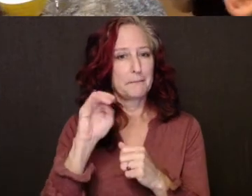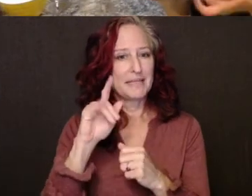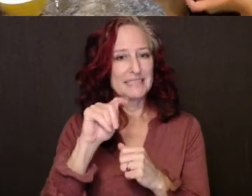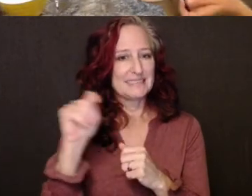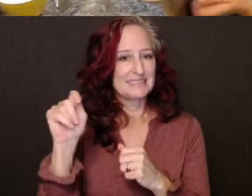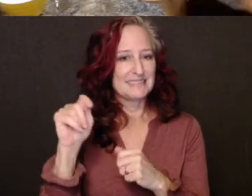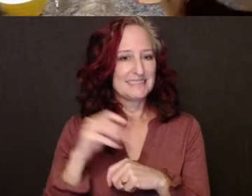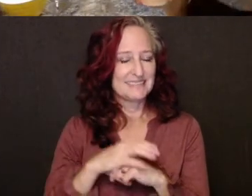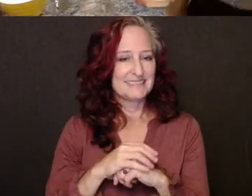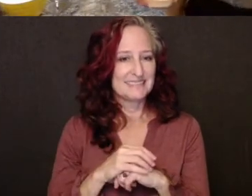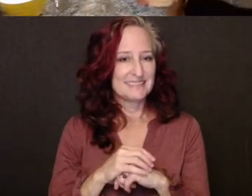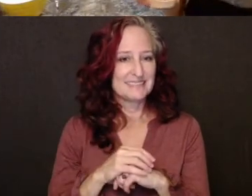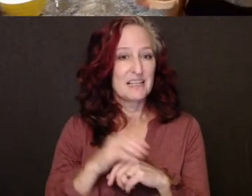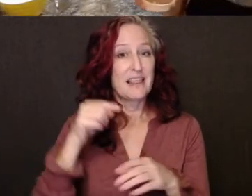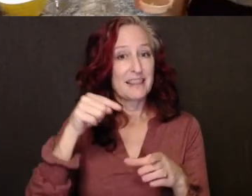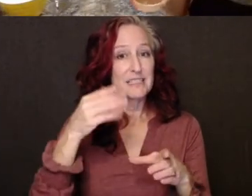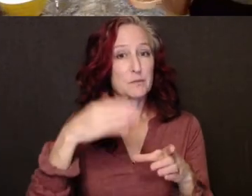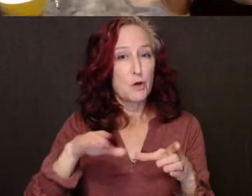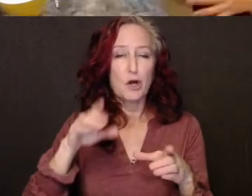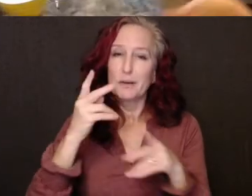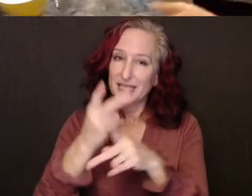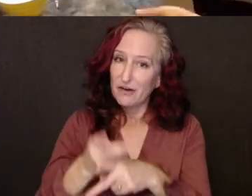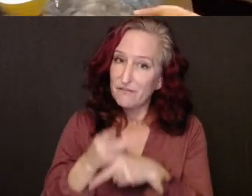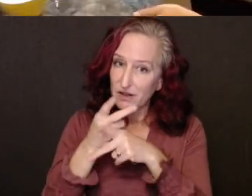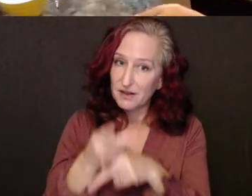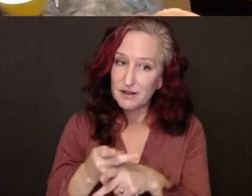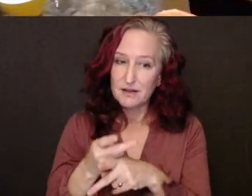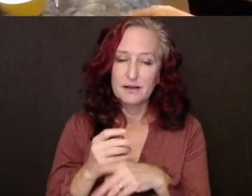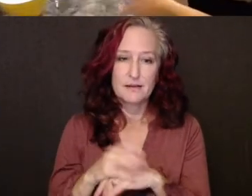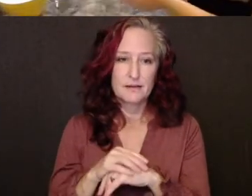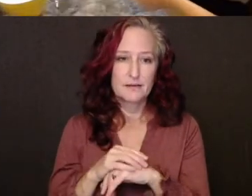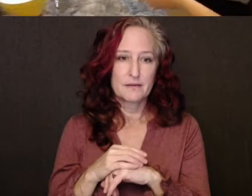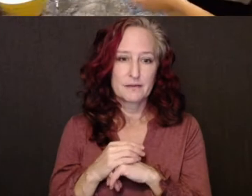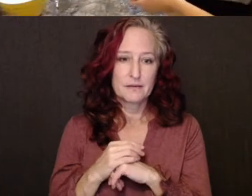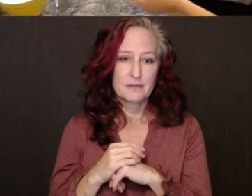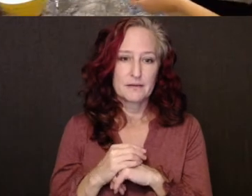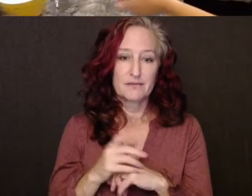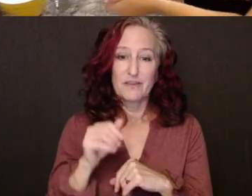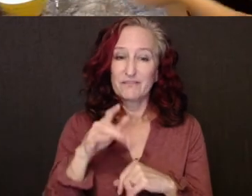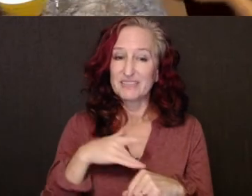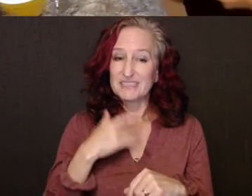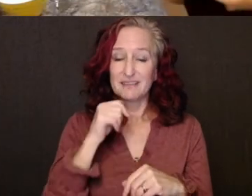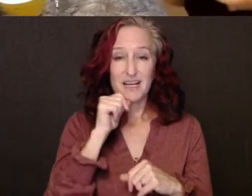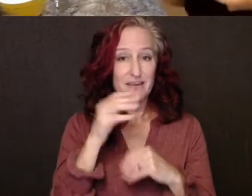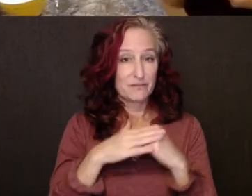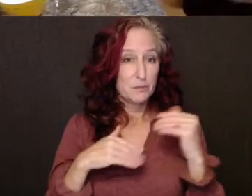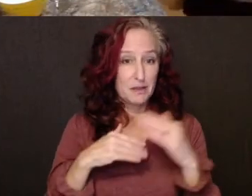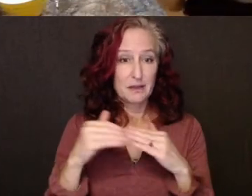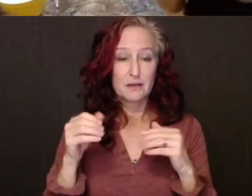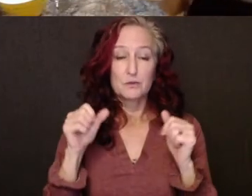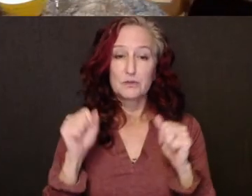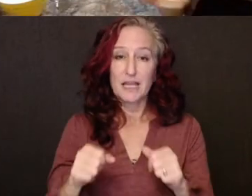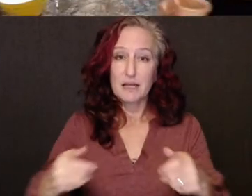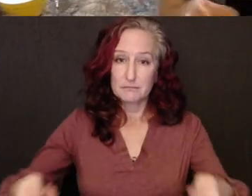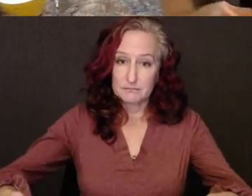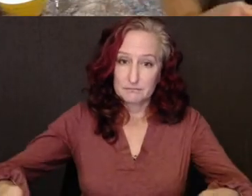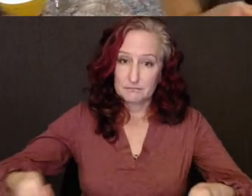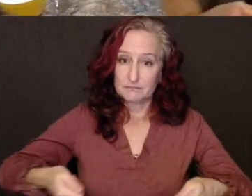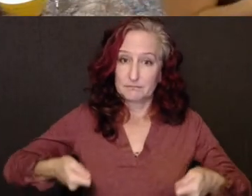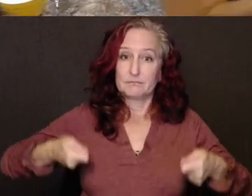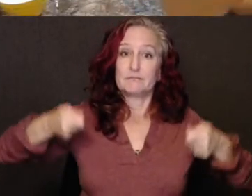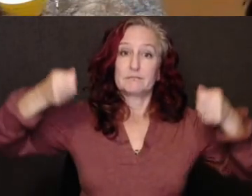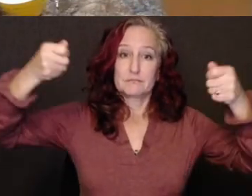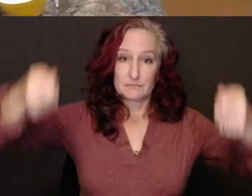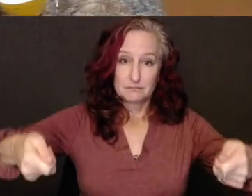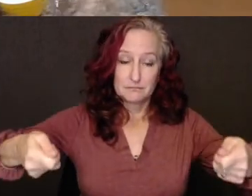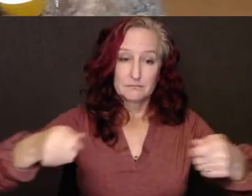I'm going to pull out my cupcakes, pulling it out of course,